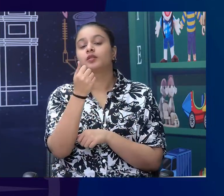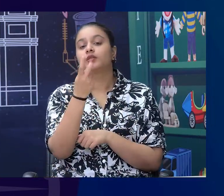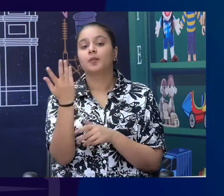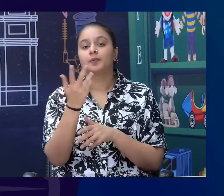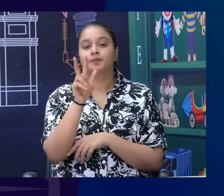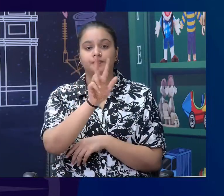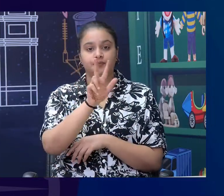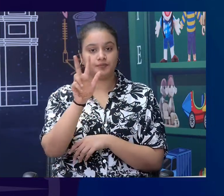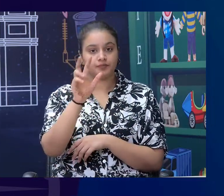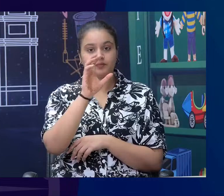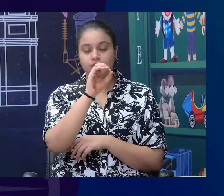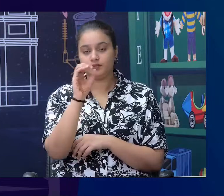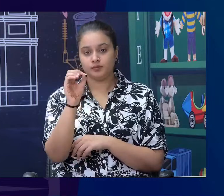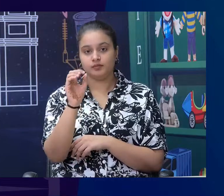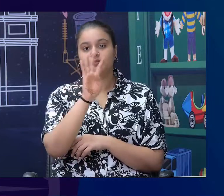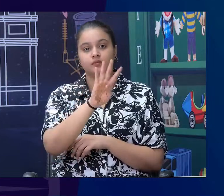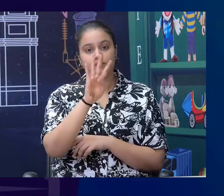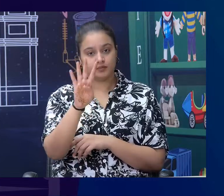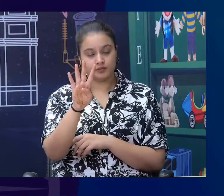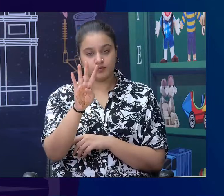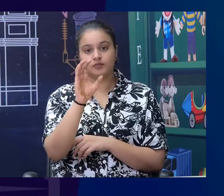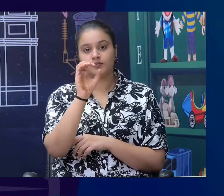is